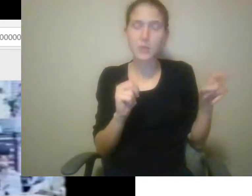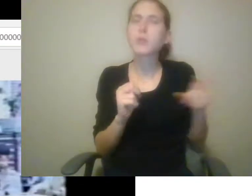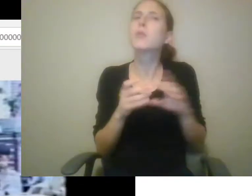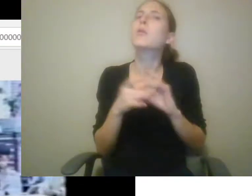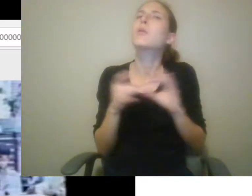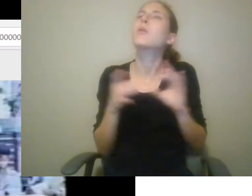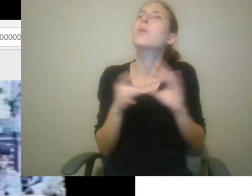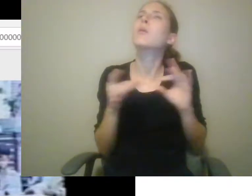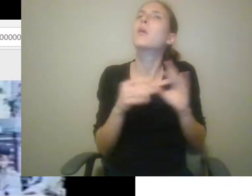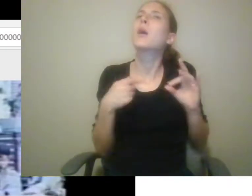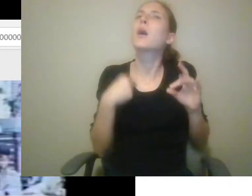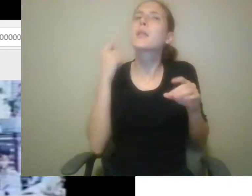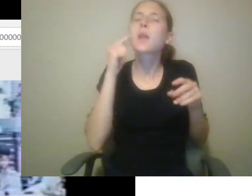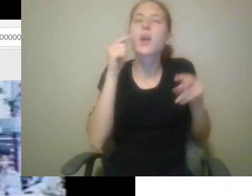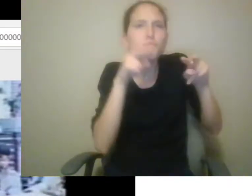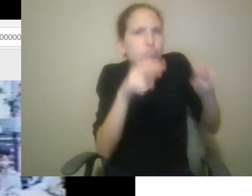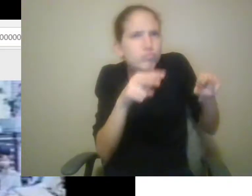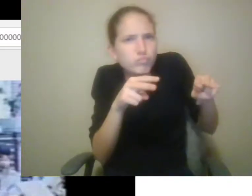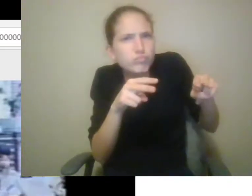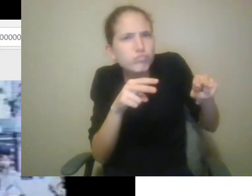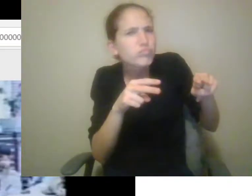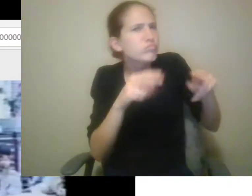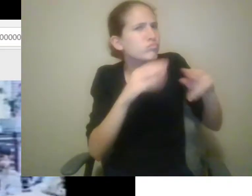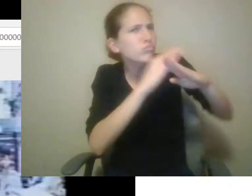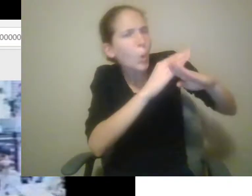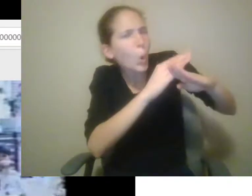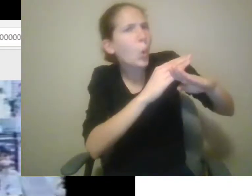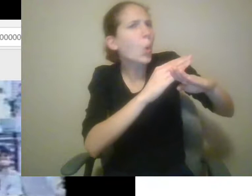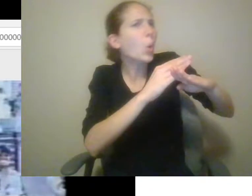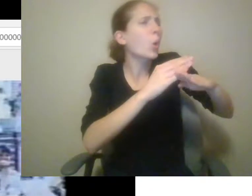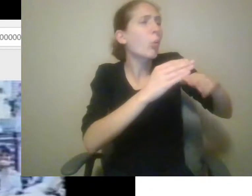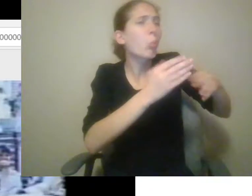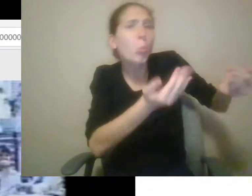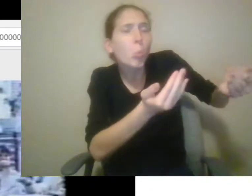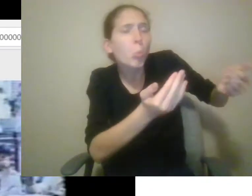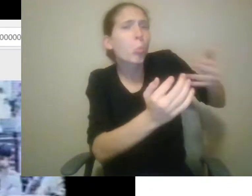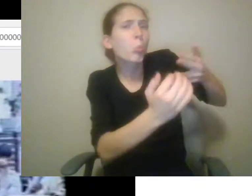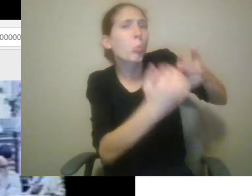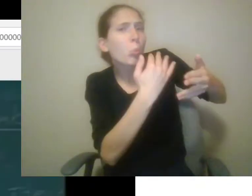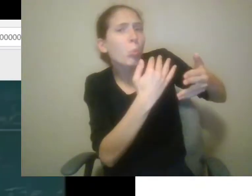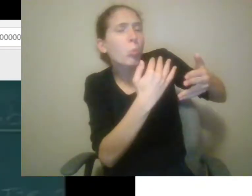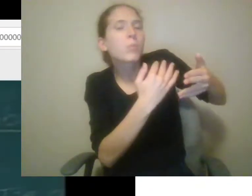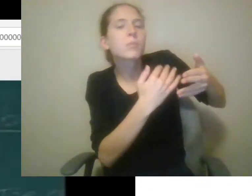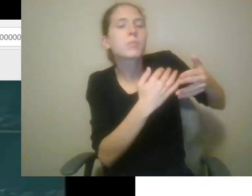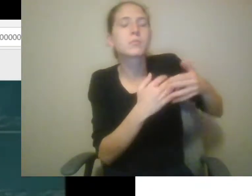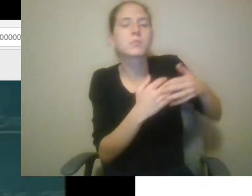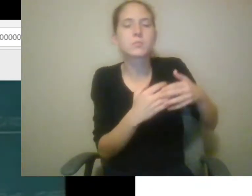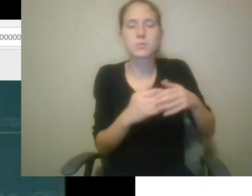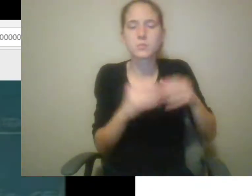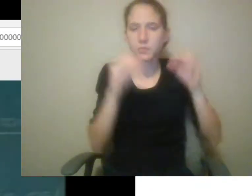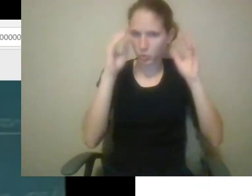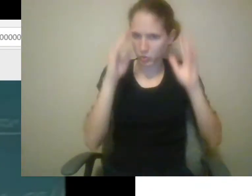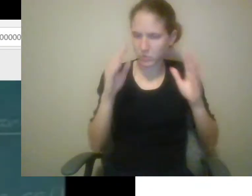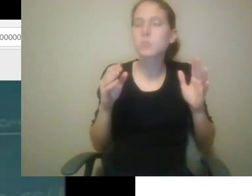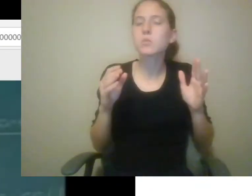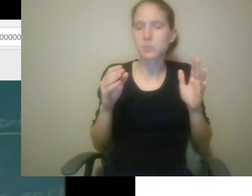in and the things the cell something else. Okay, so it's going to control